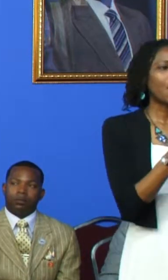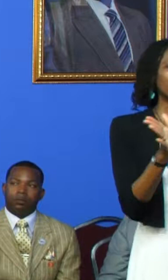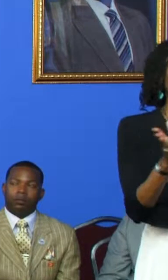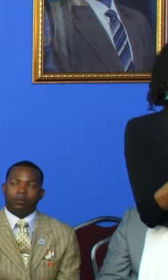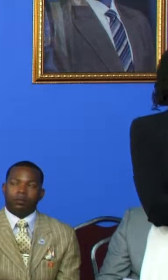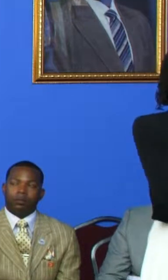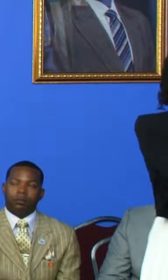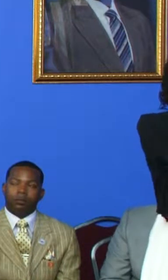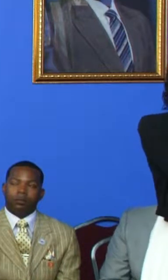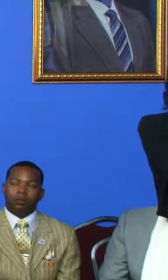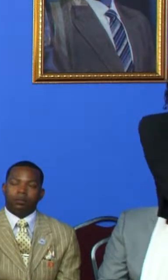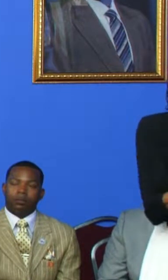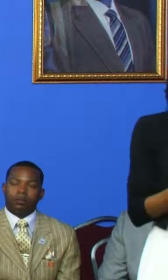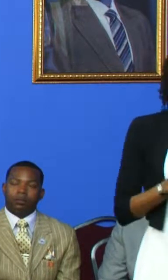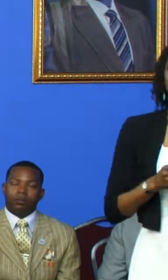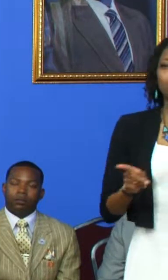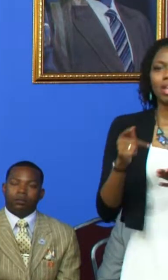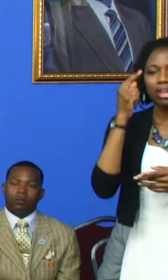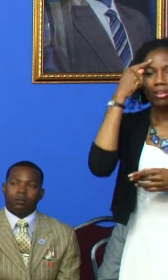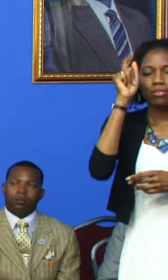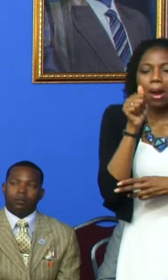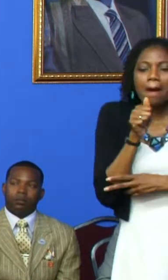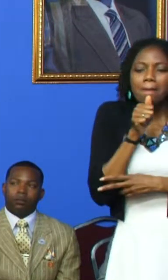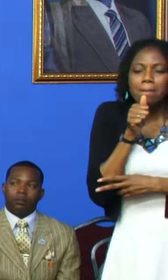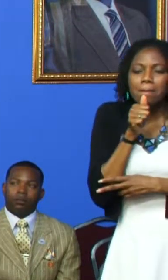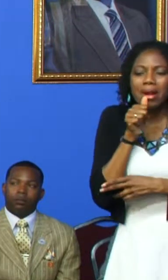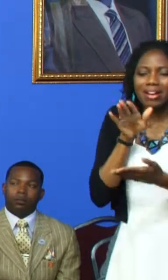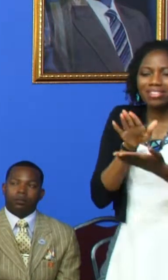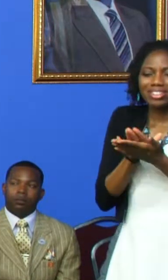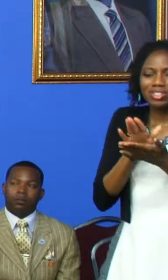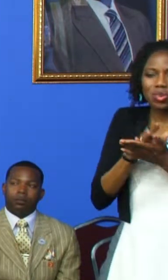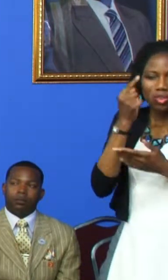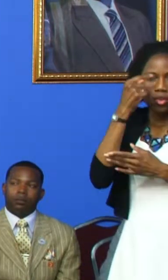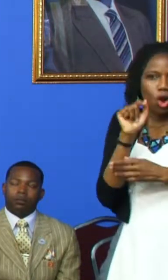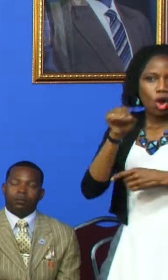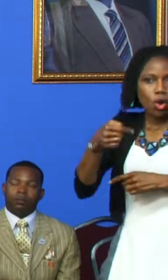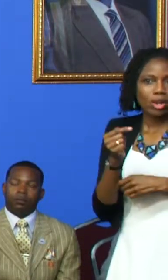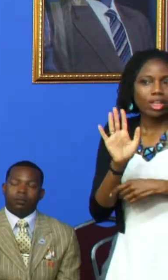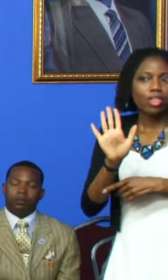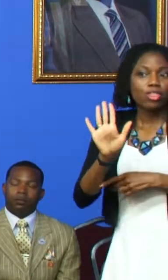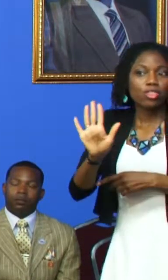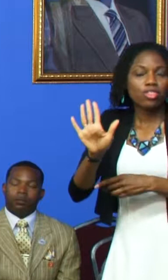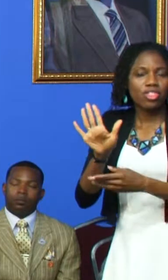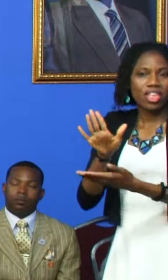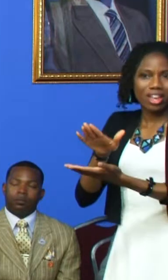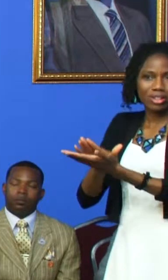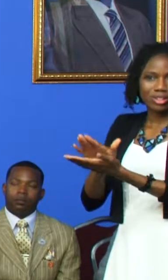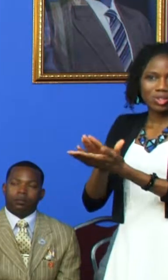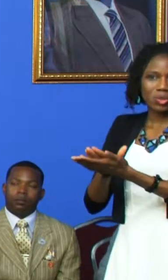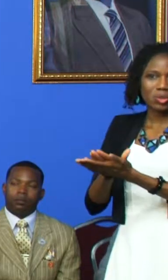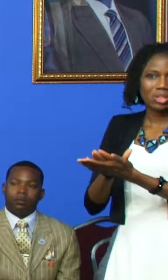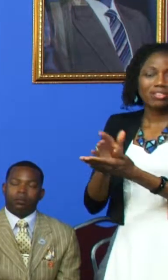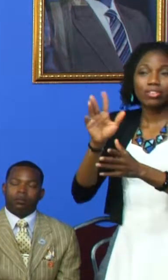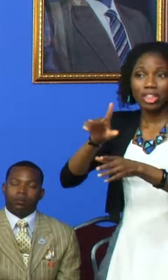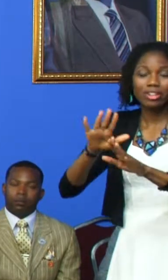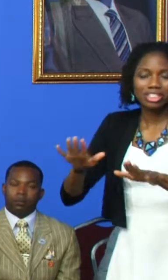for private charters to keep their kids out of the classroom with black